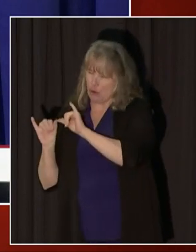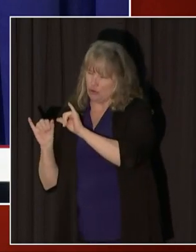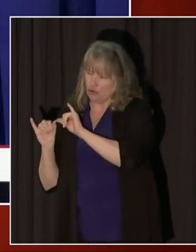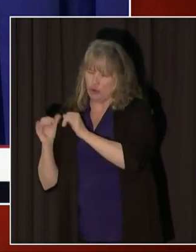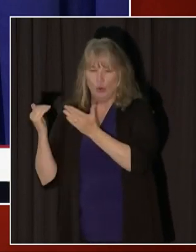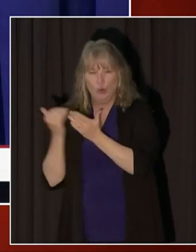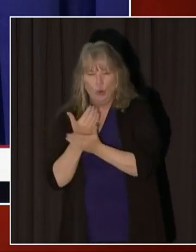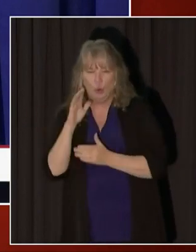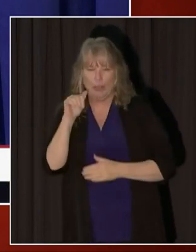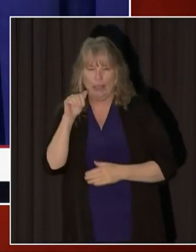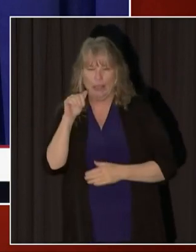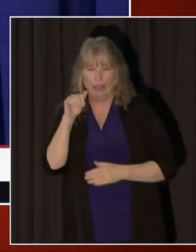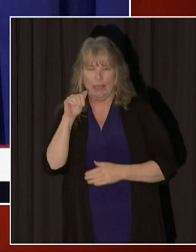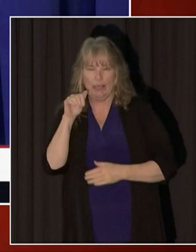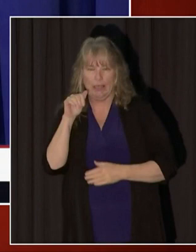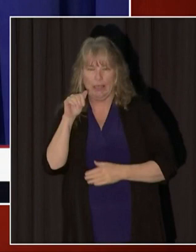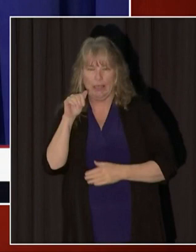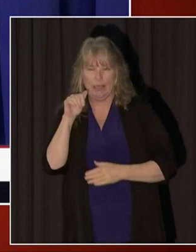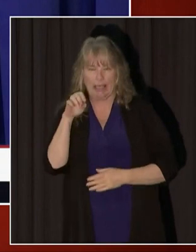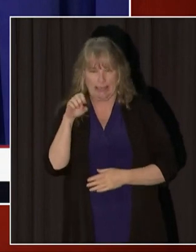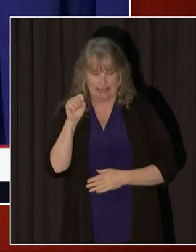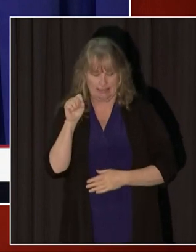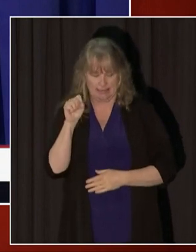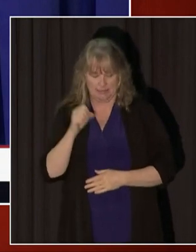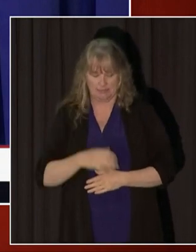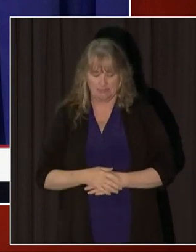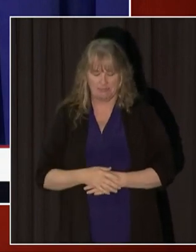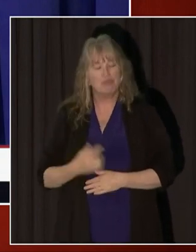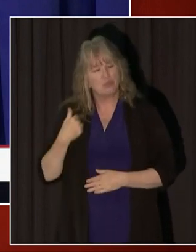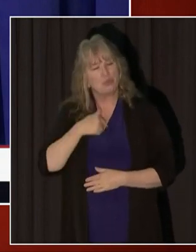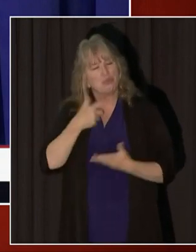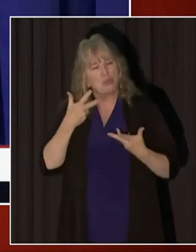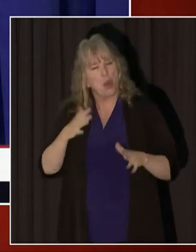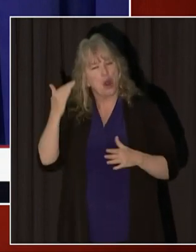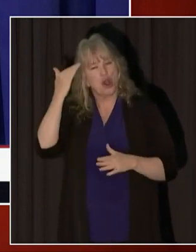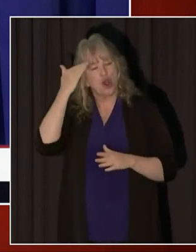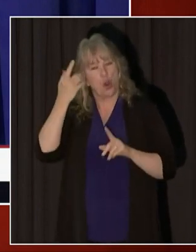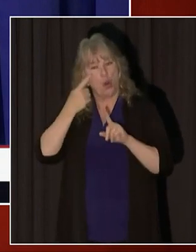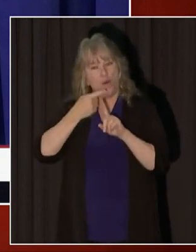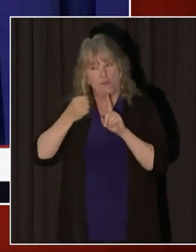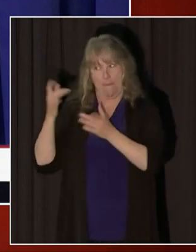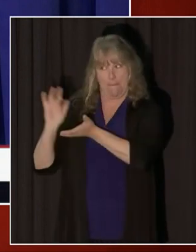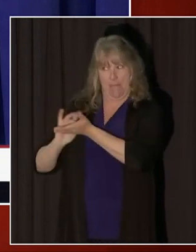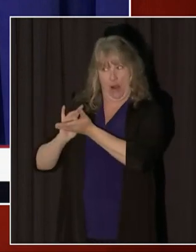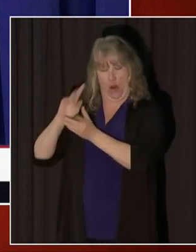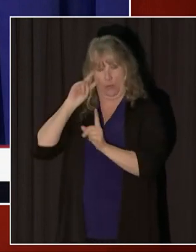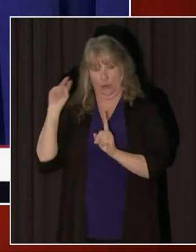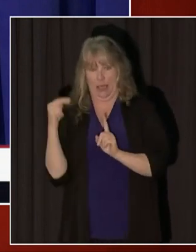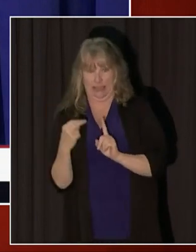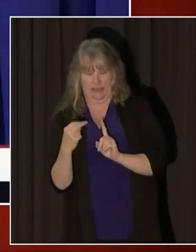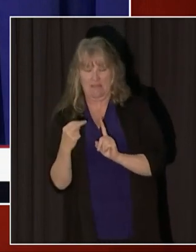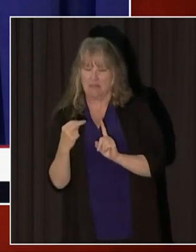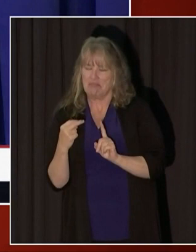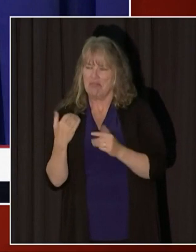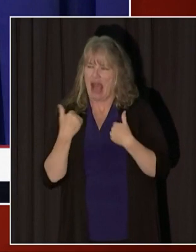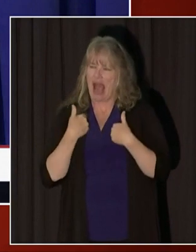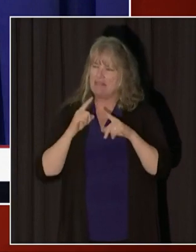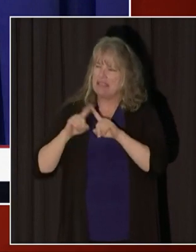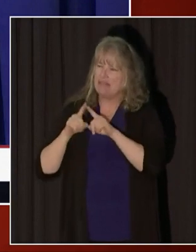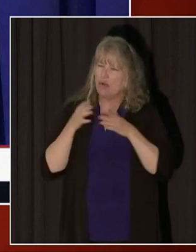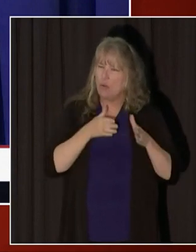new cases. We know from a public health perspective that there's a number of ways to